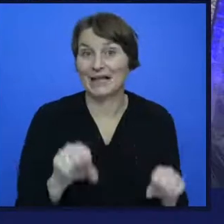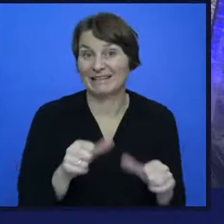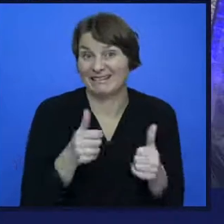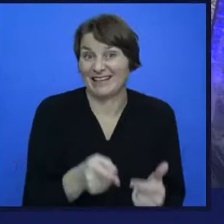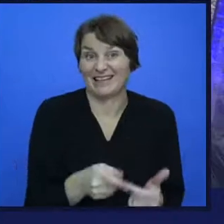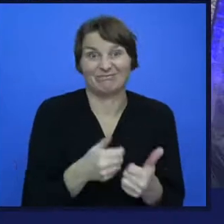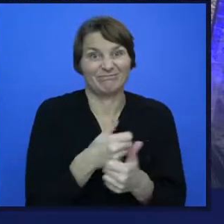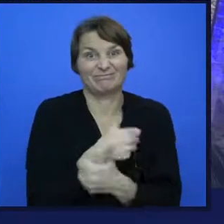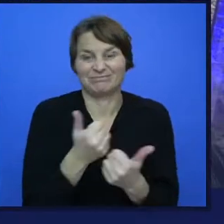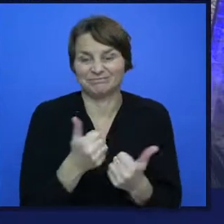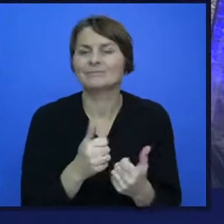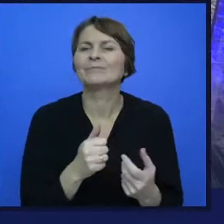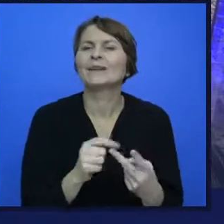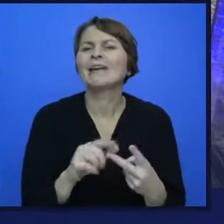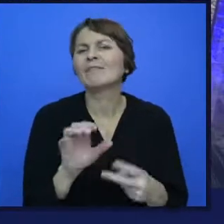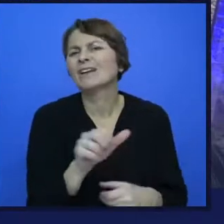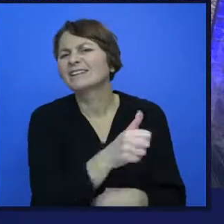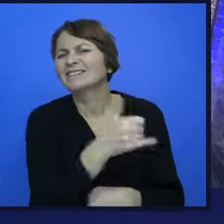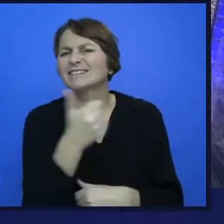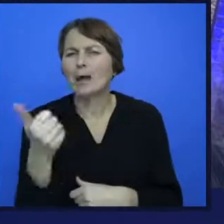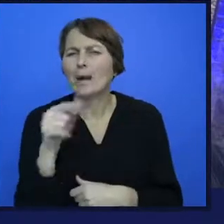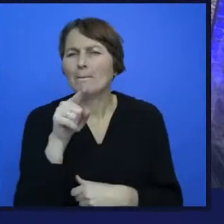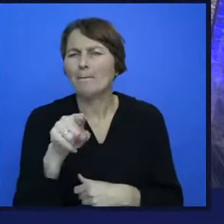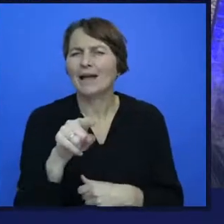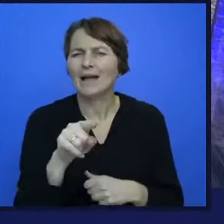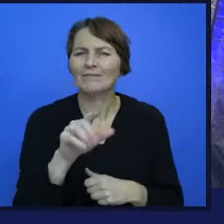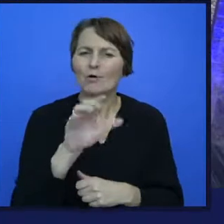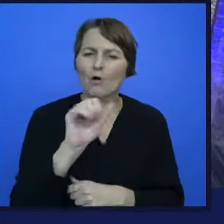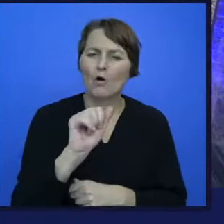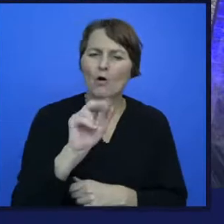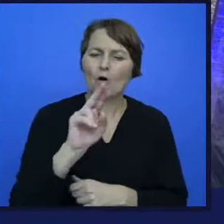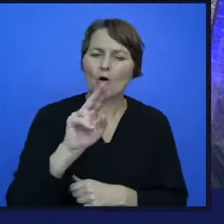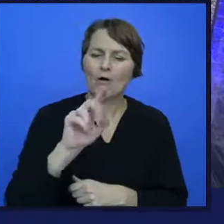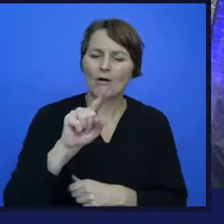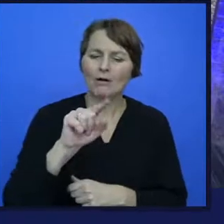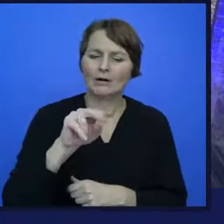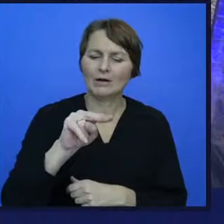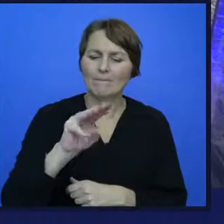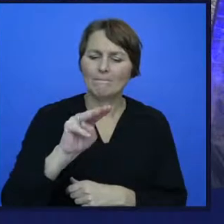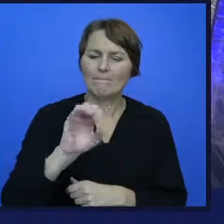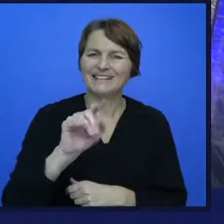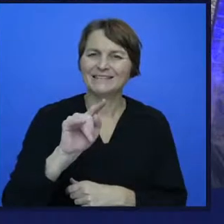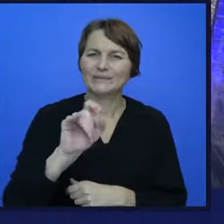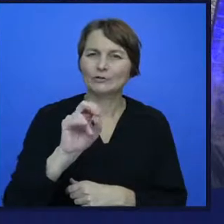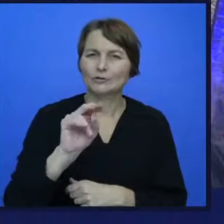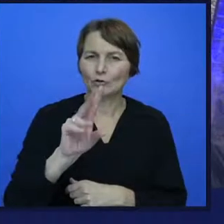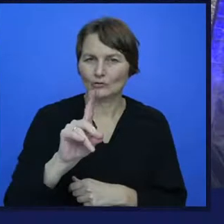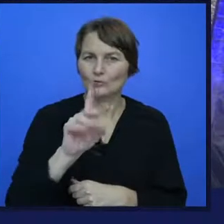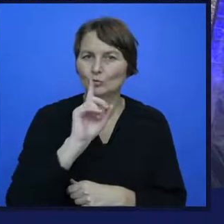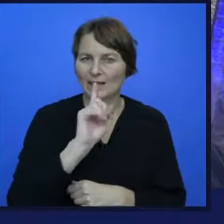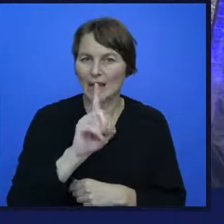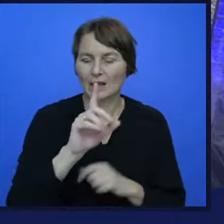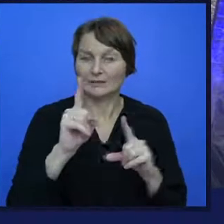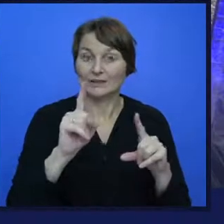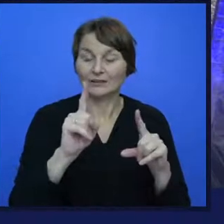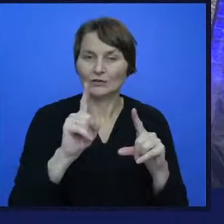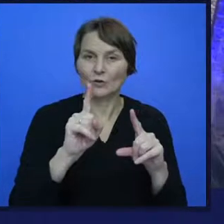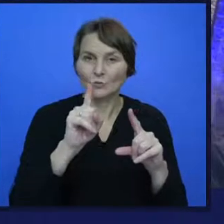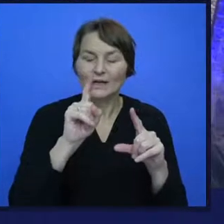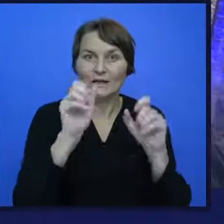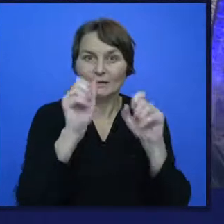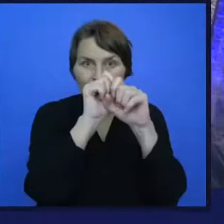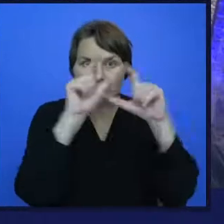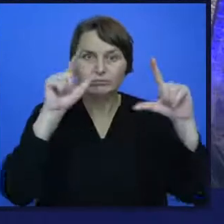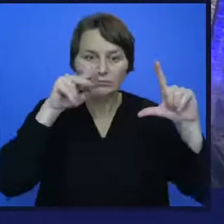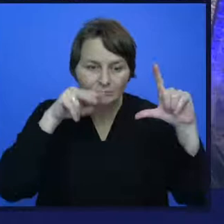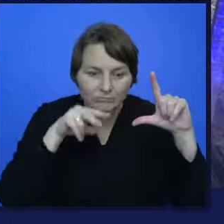some augmented reality Learn modules that are out there, and if there's a specific module that is for a requirement for yourself